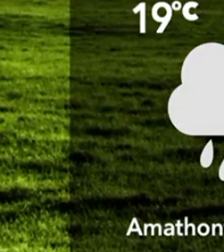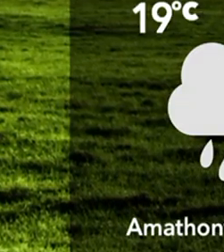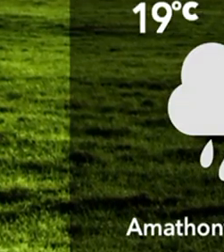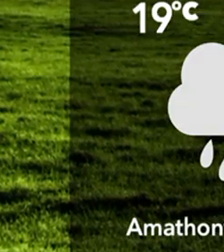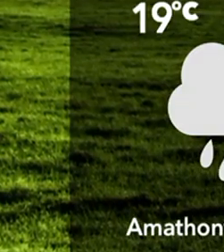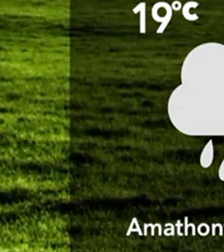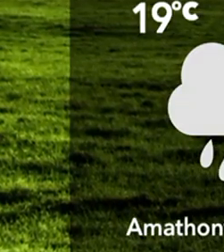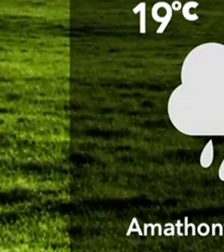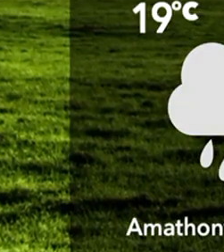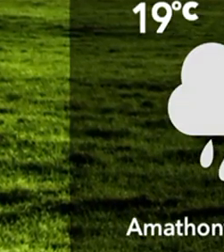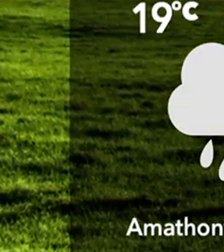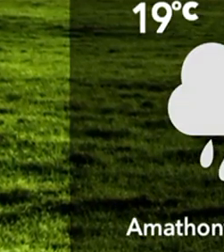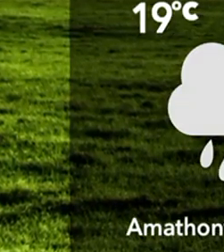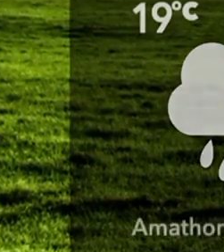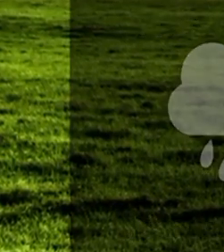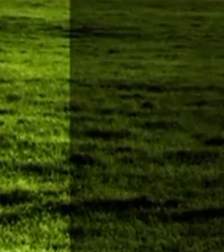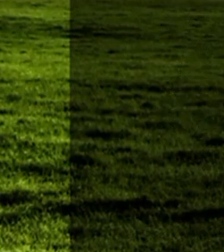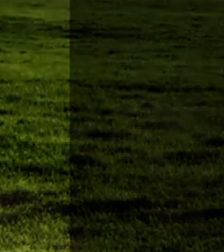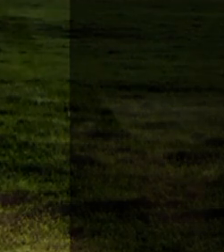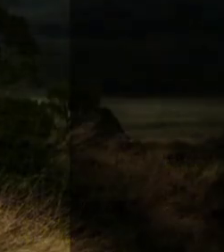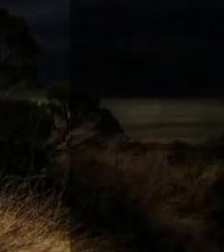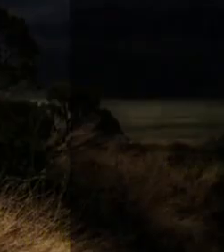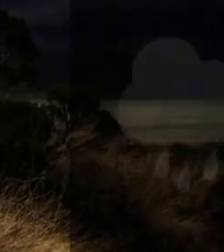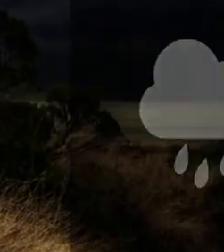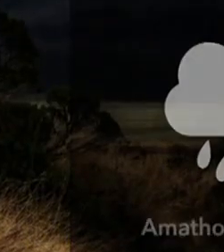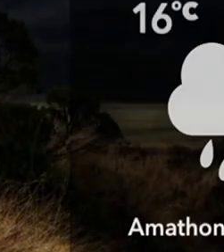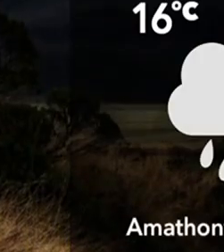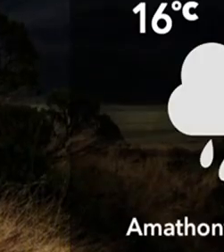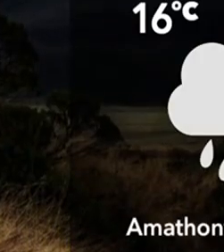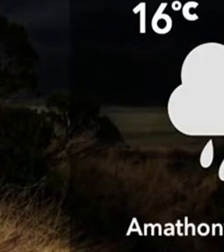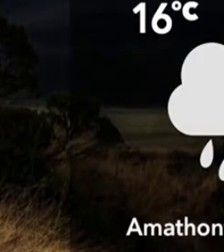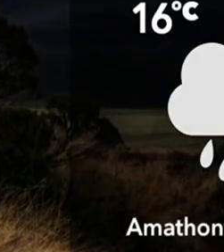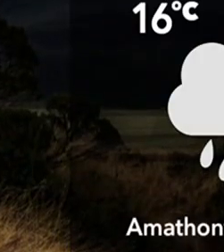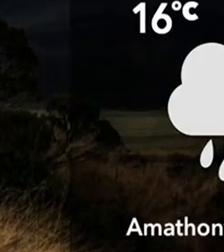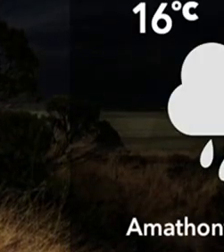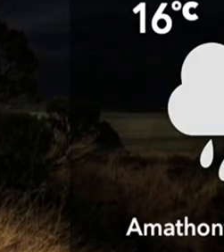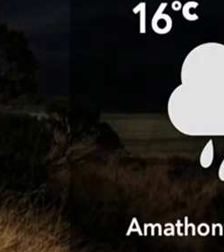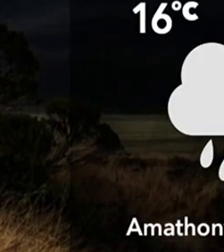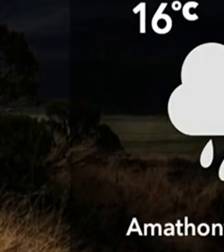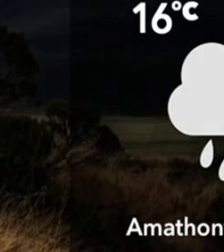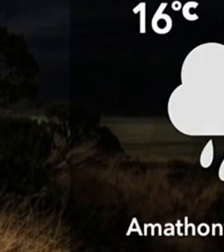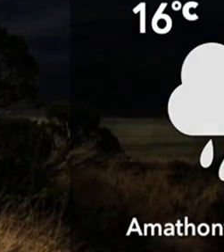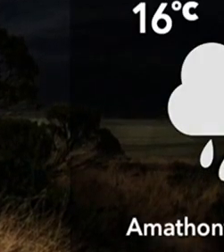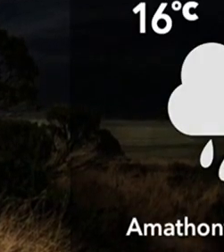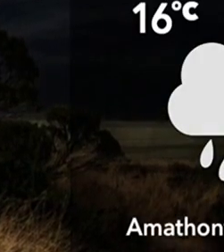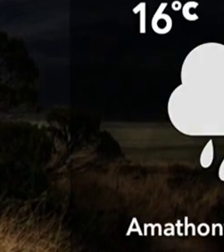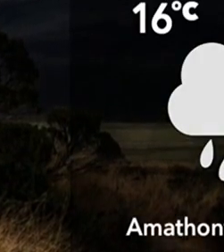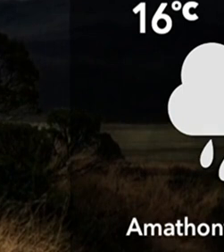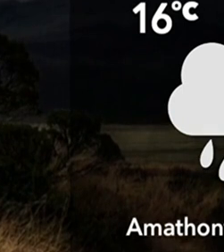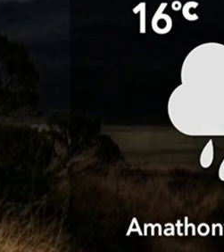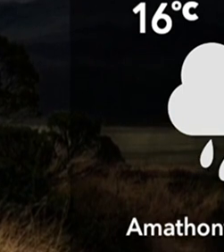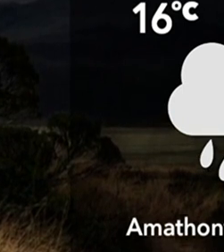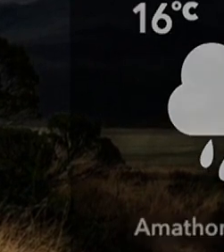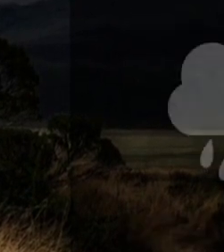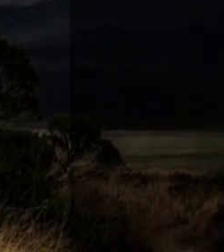iyafana amathonzi ezamvula asakhona ku-27 degrees. Mahlabeni mgama bethu naphaya eFree State eBloemfontein kusekuhle kakhulu xa kusibekele phaya